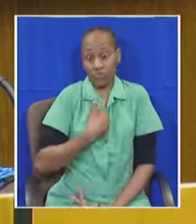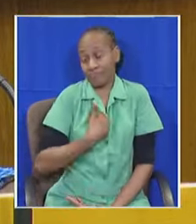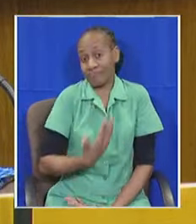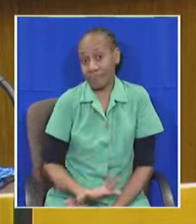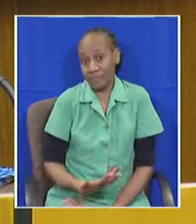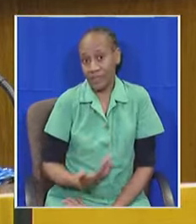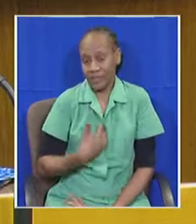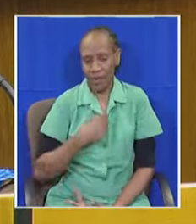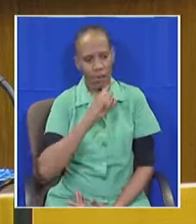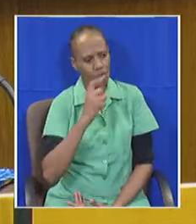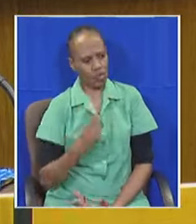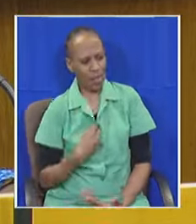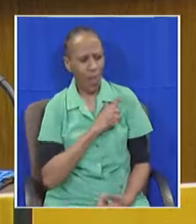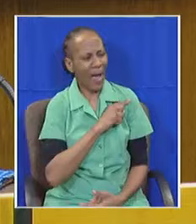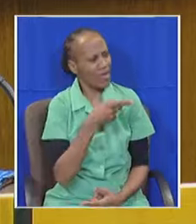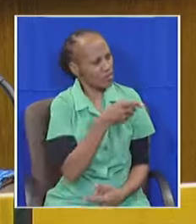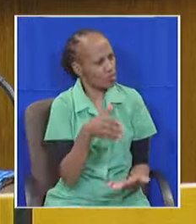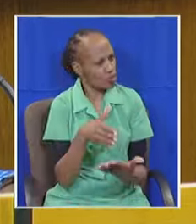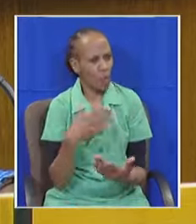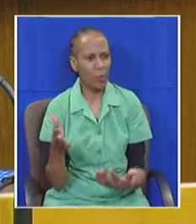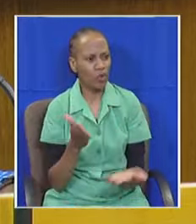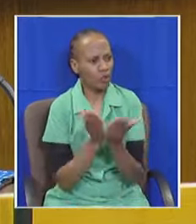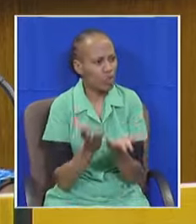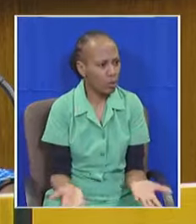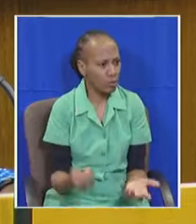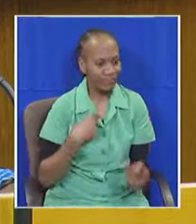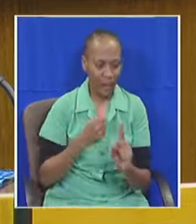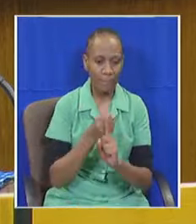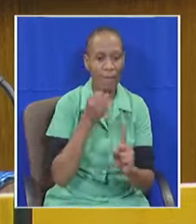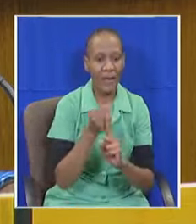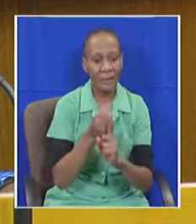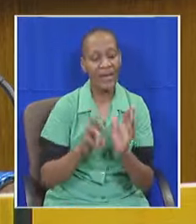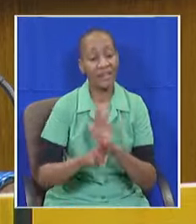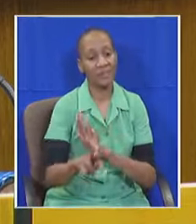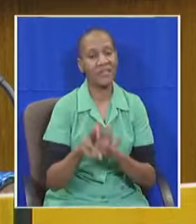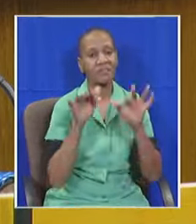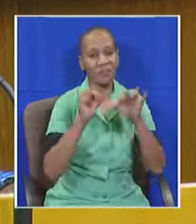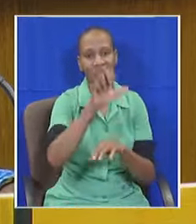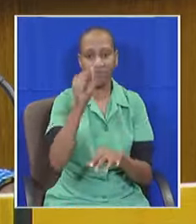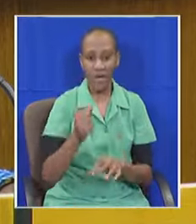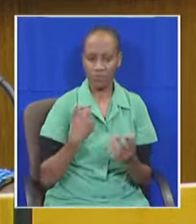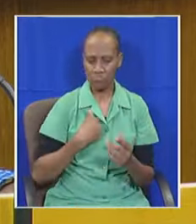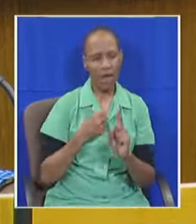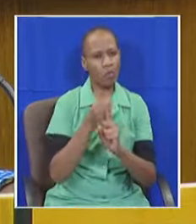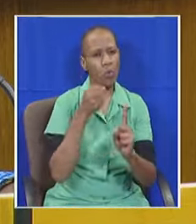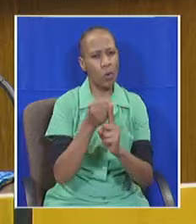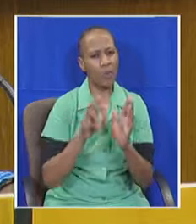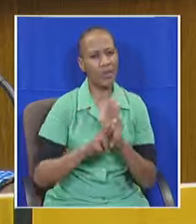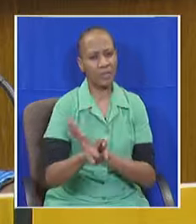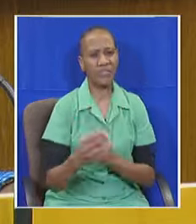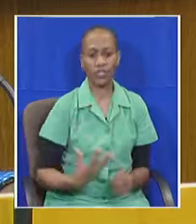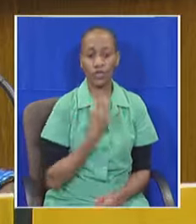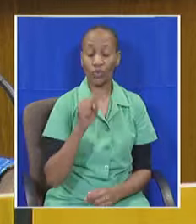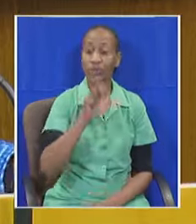I'm asked, why am I not at school? I am here to advocate for the fellow South Africans. I'm here to advocate for young people whose struggles I've seen on a daily